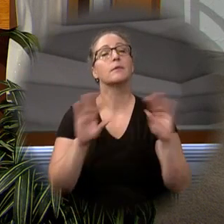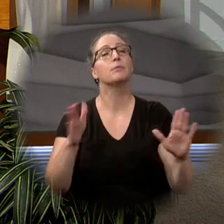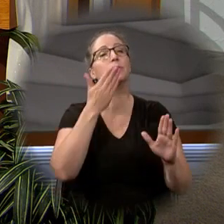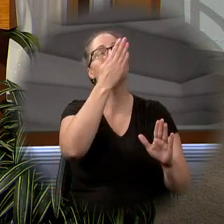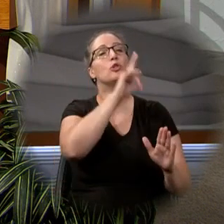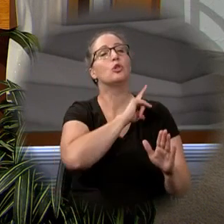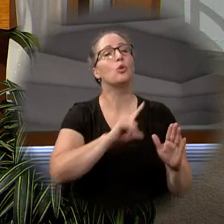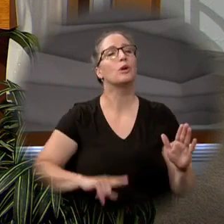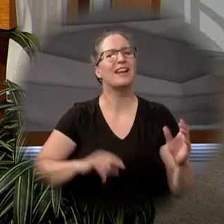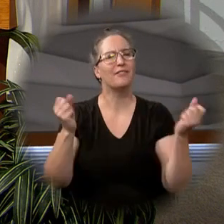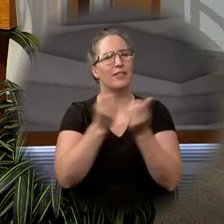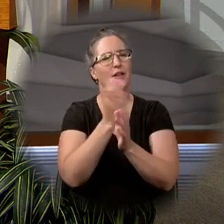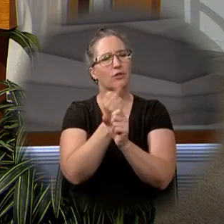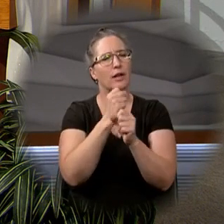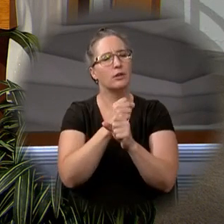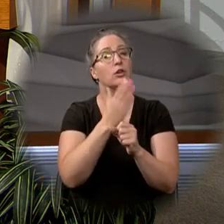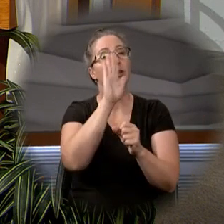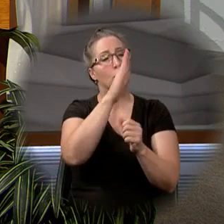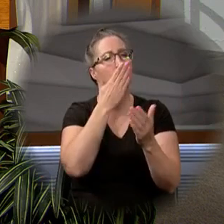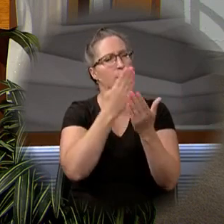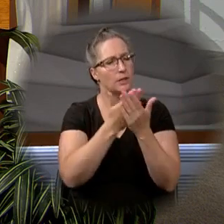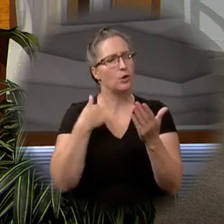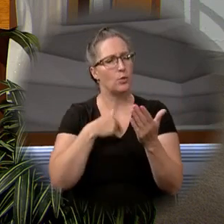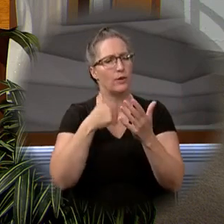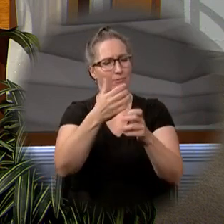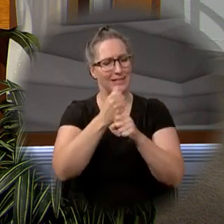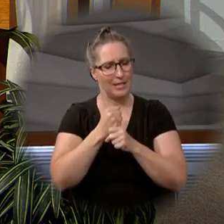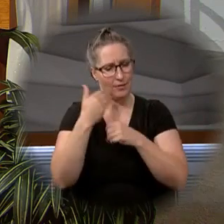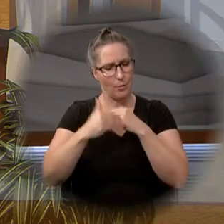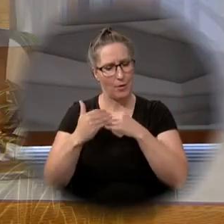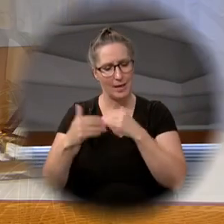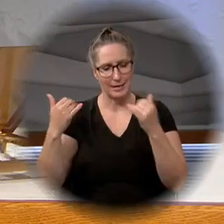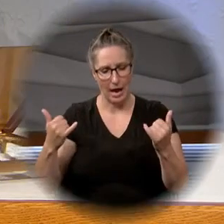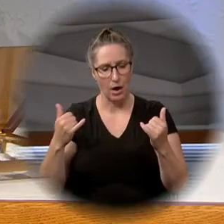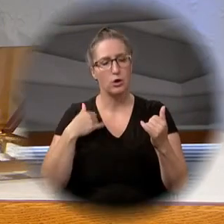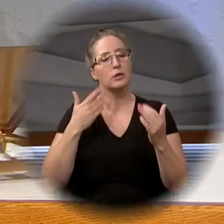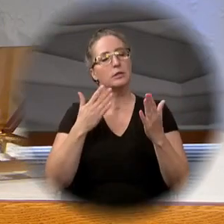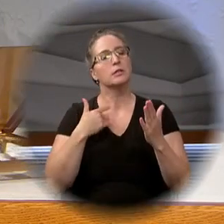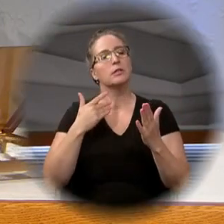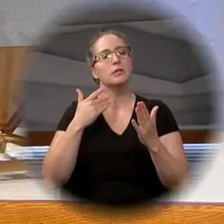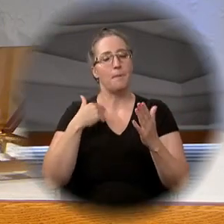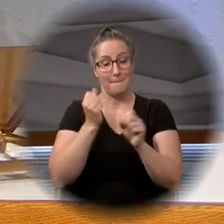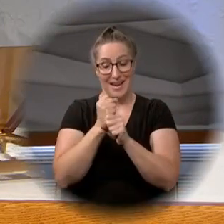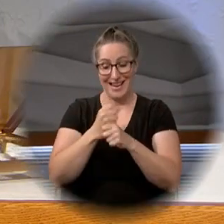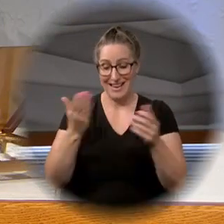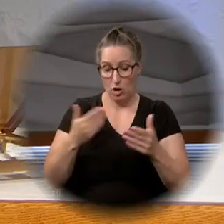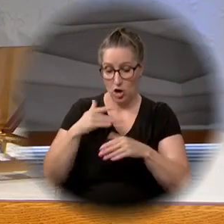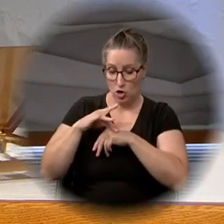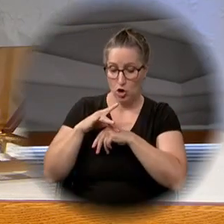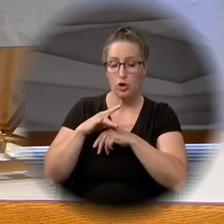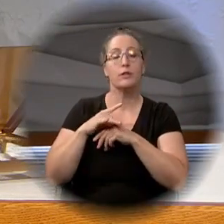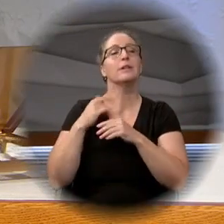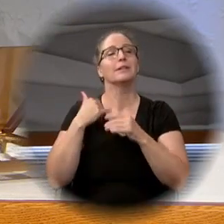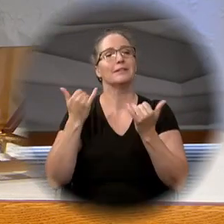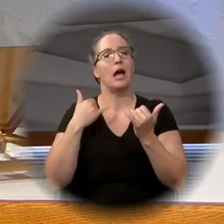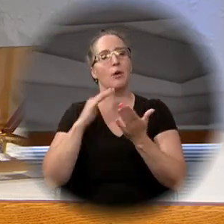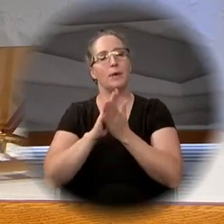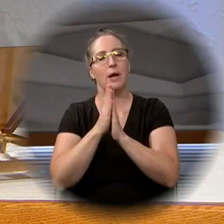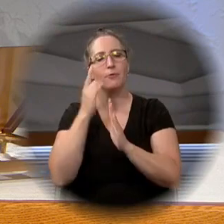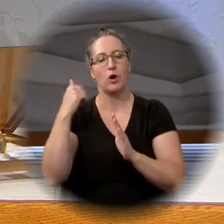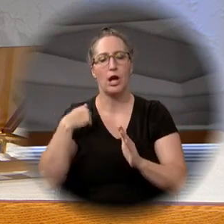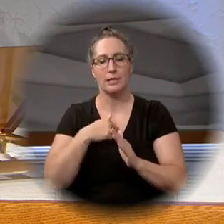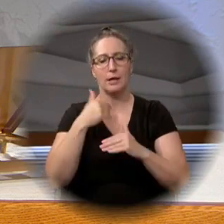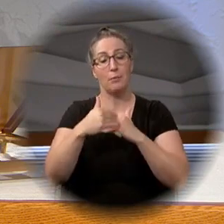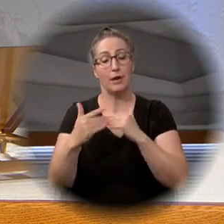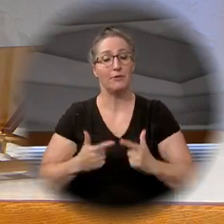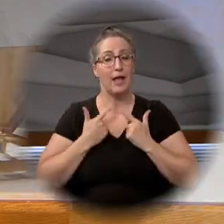Blessed are you, Lord God of all creation, for through your goodness we have received the bread we offer you, fruit of the earth and work of human hands. It will become for us